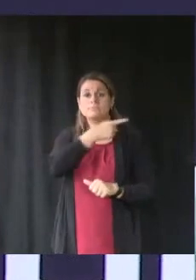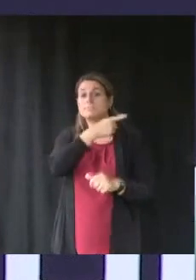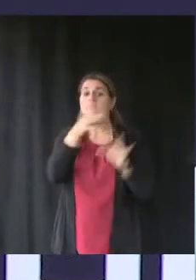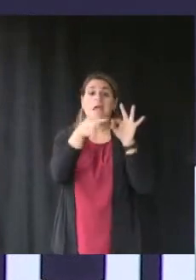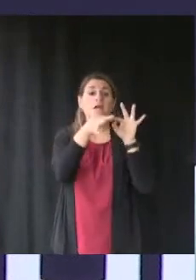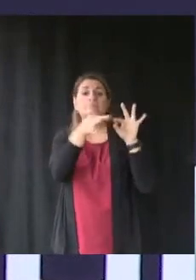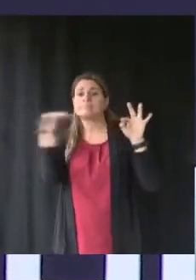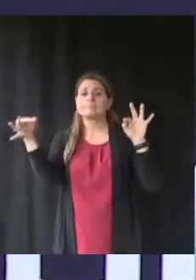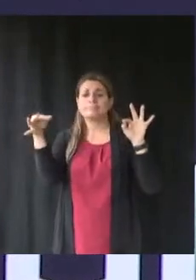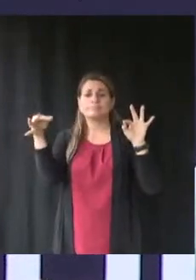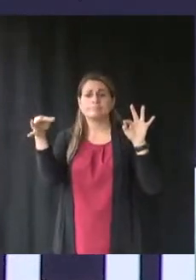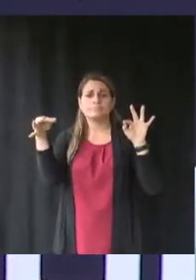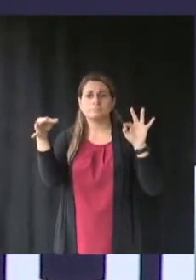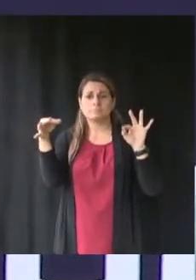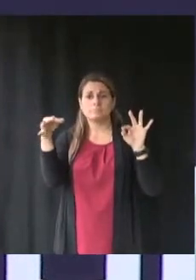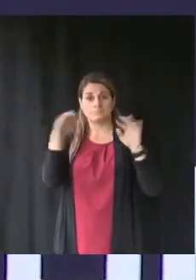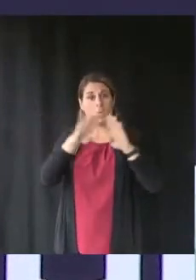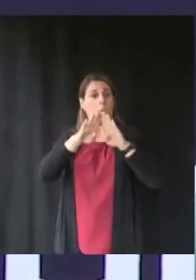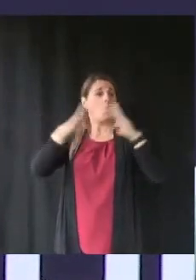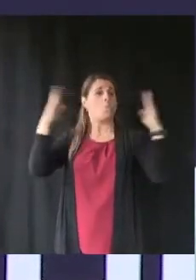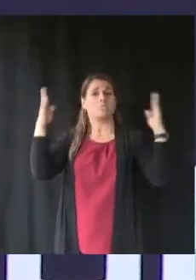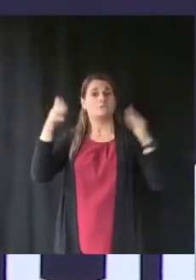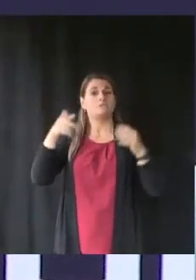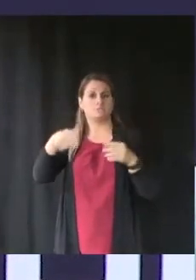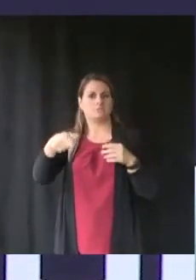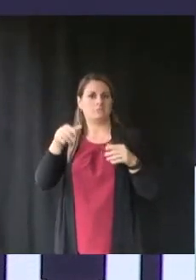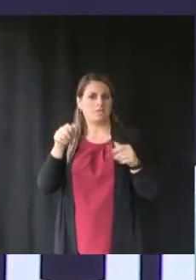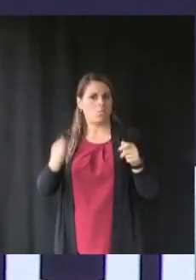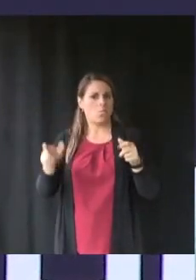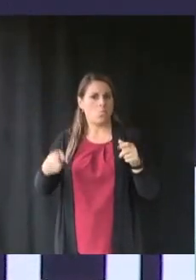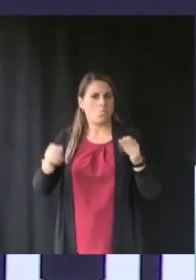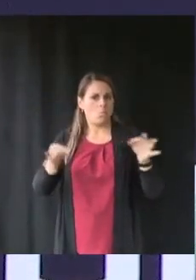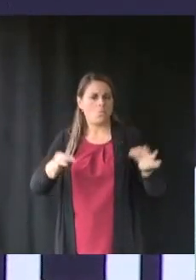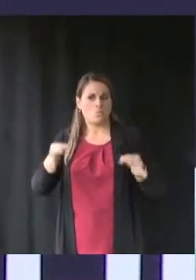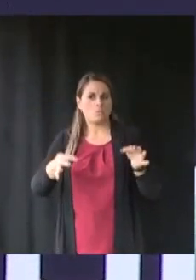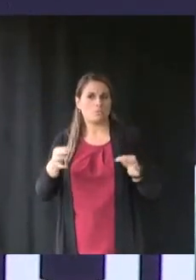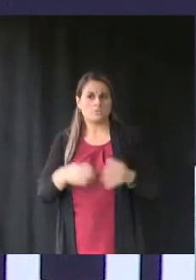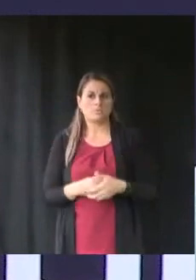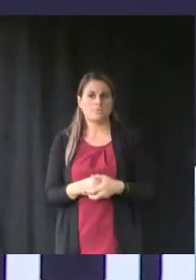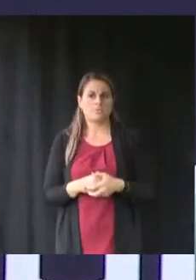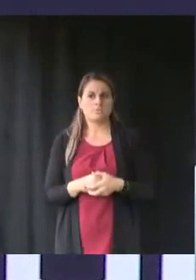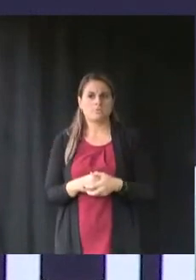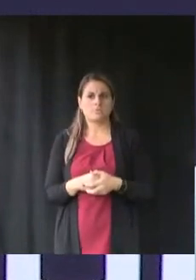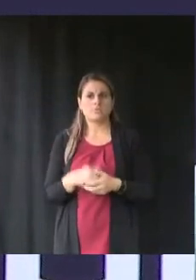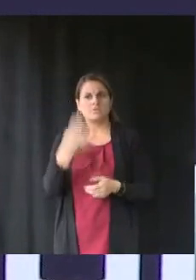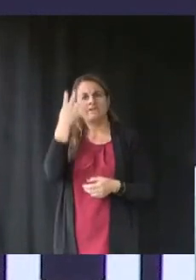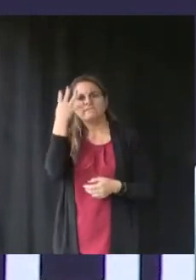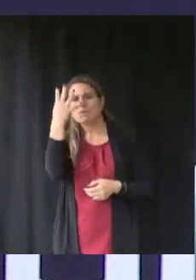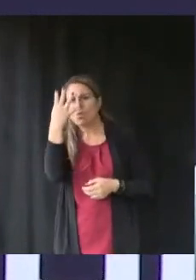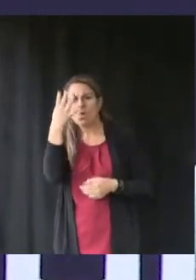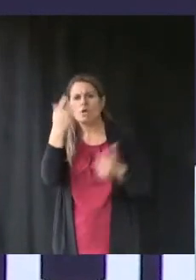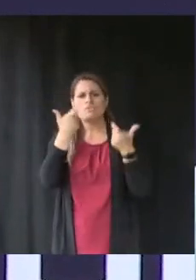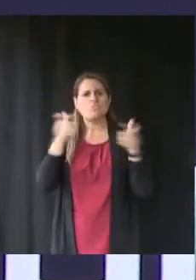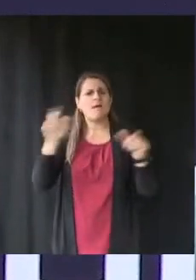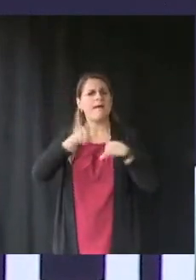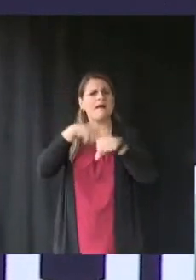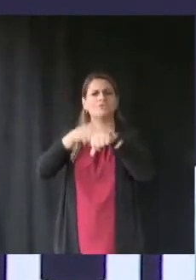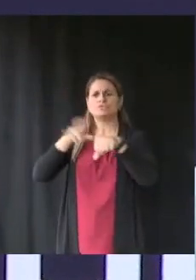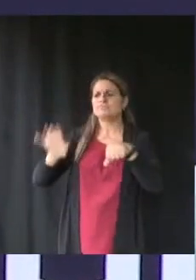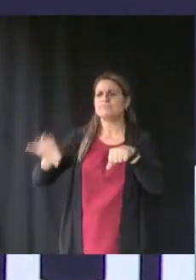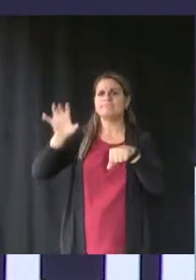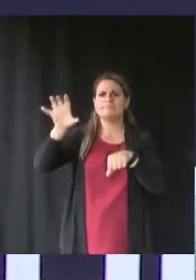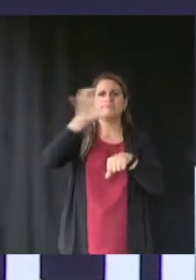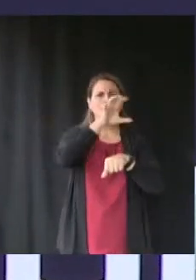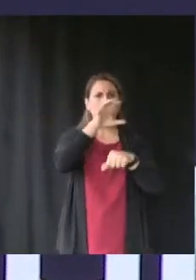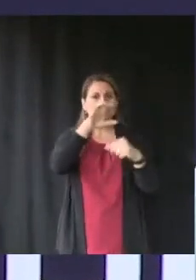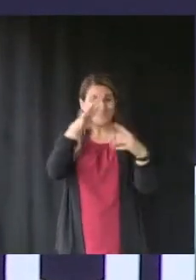the trial. Let me share them with you. That 4 great nations, he said, flushed with victory and stung with injury, stay